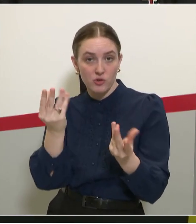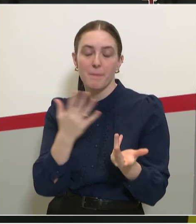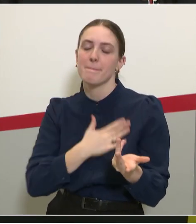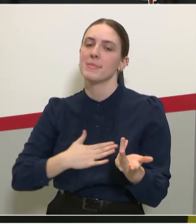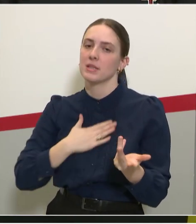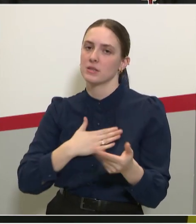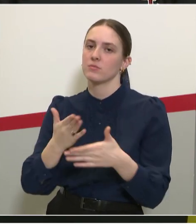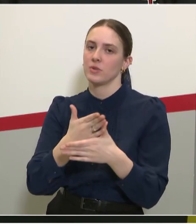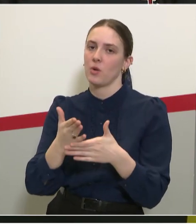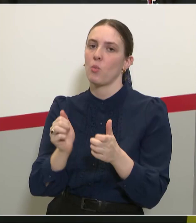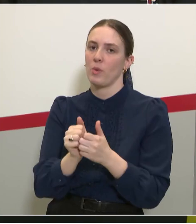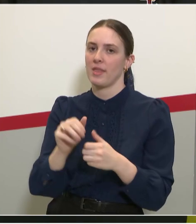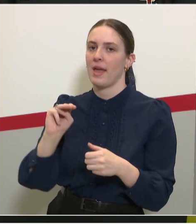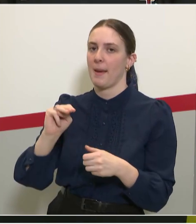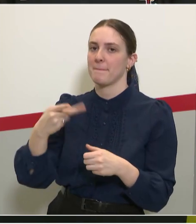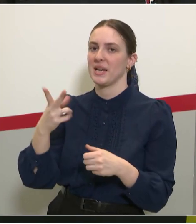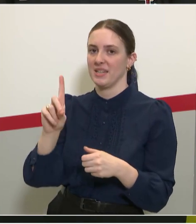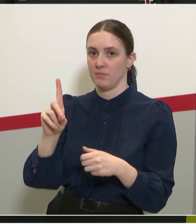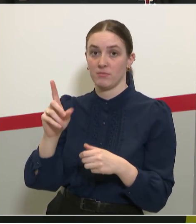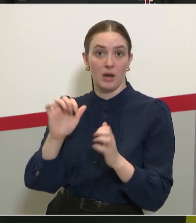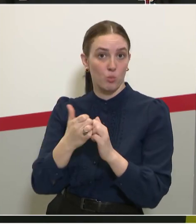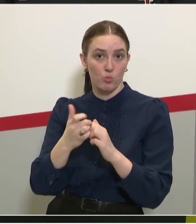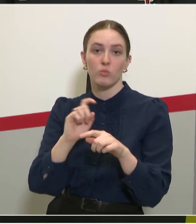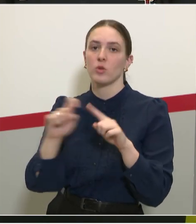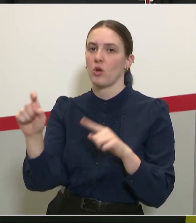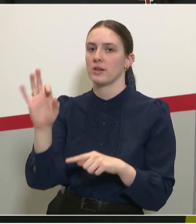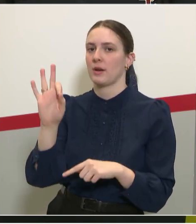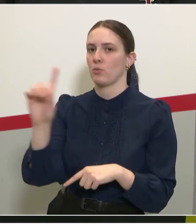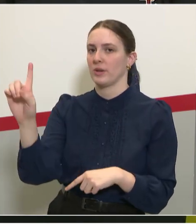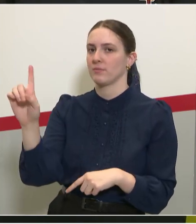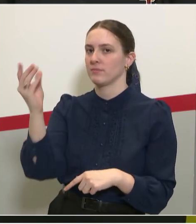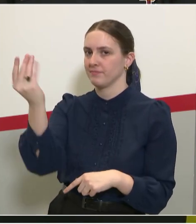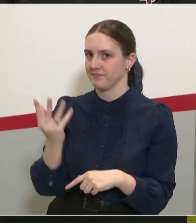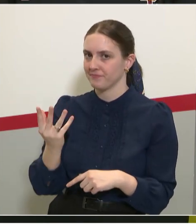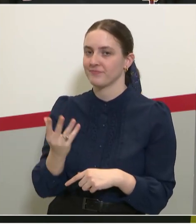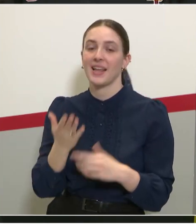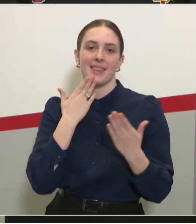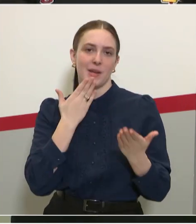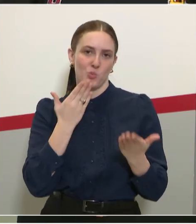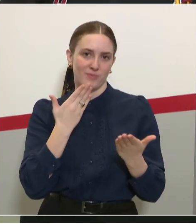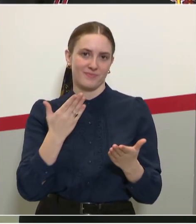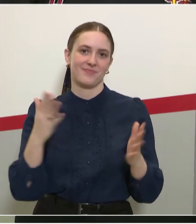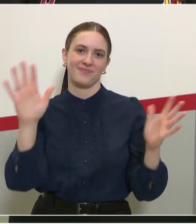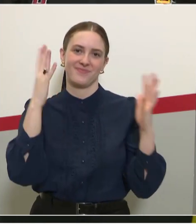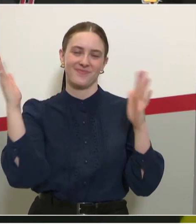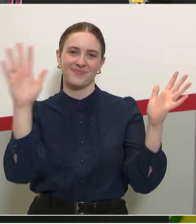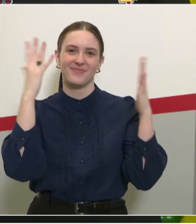with MPD by calling 911. Thank you, everybody.